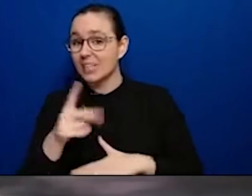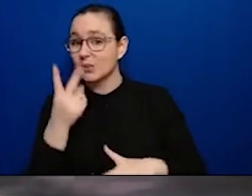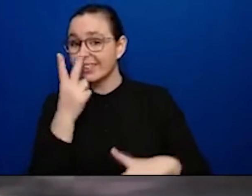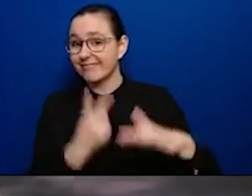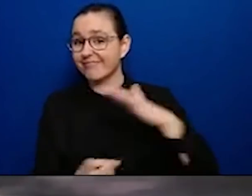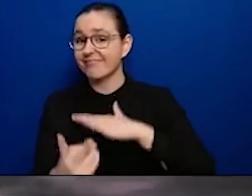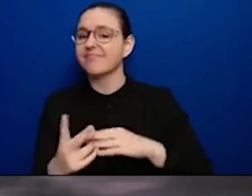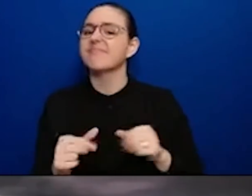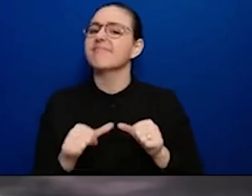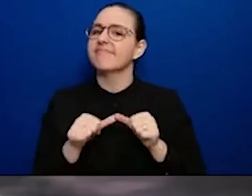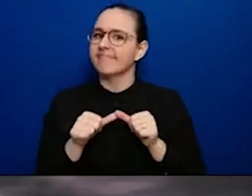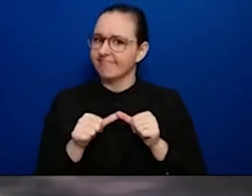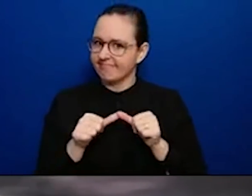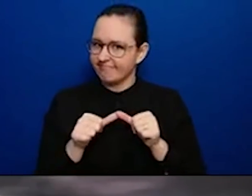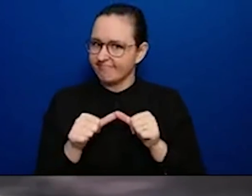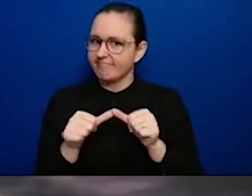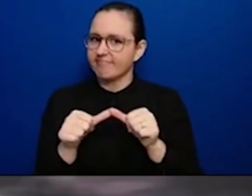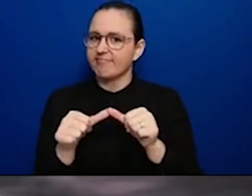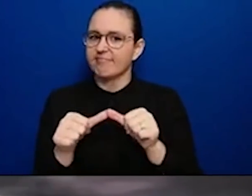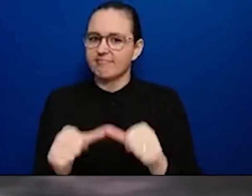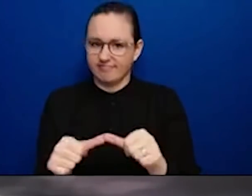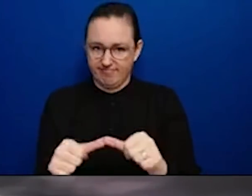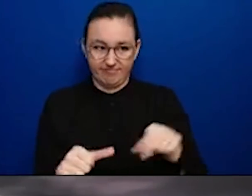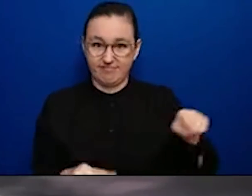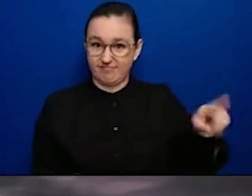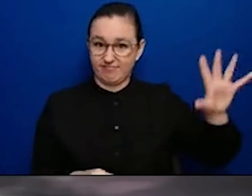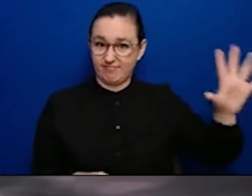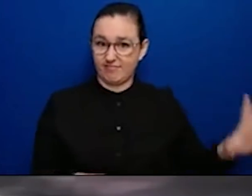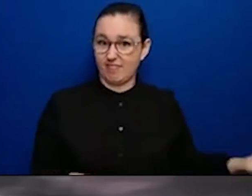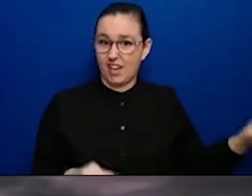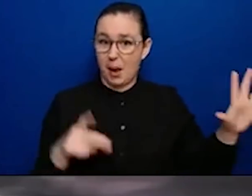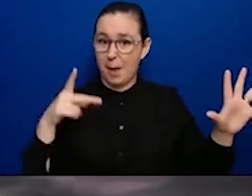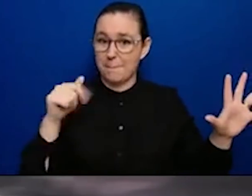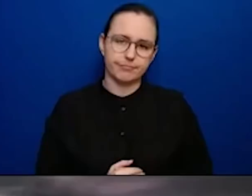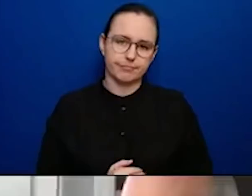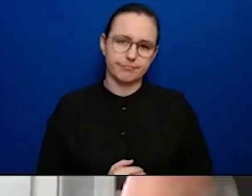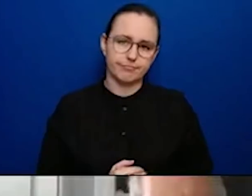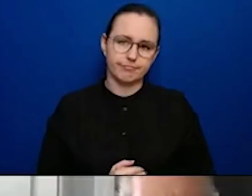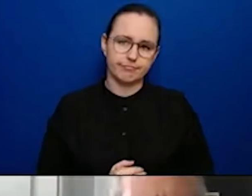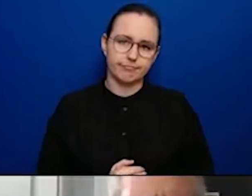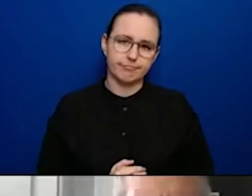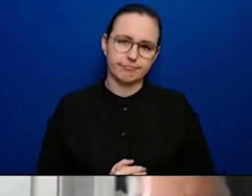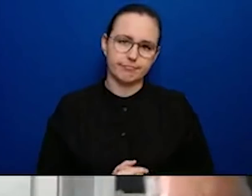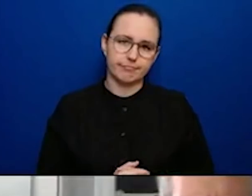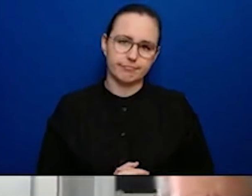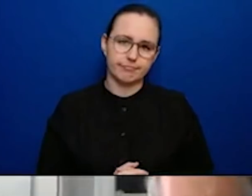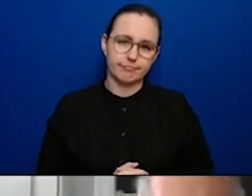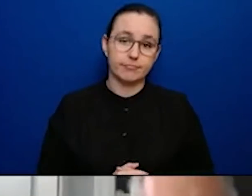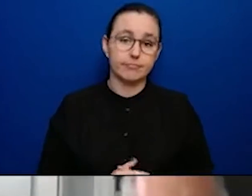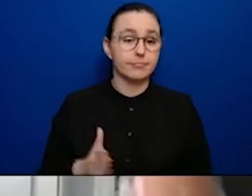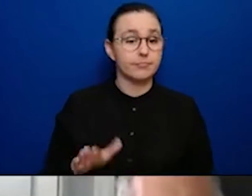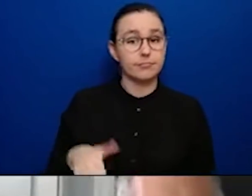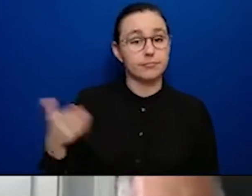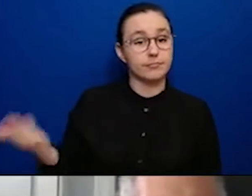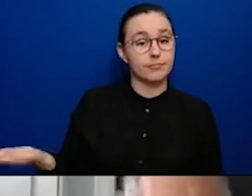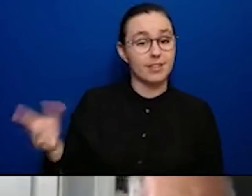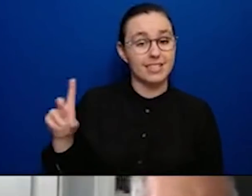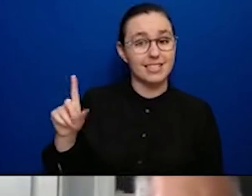heat, and it's bringing it well above 3,000 meters, well above mountaintop heights. Many records are being broken